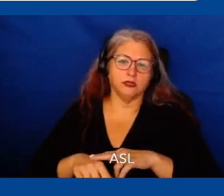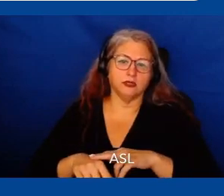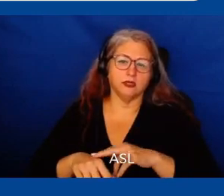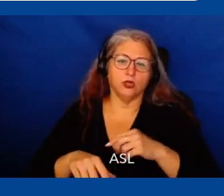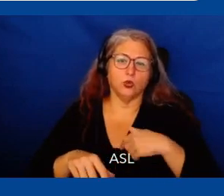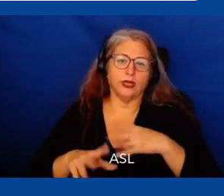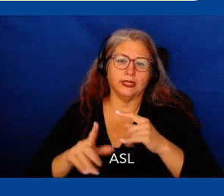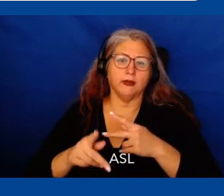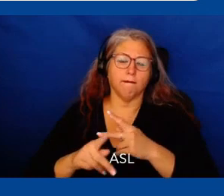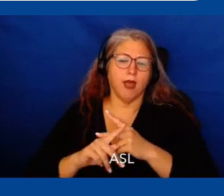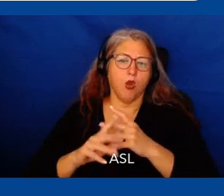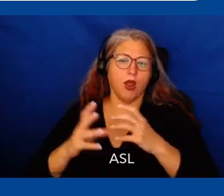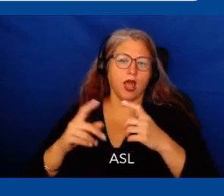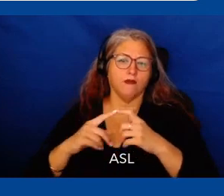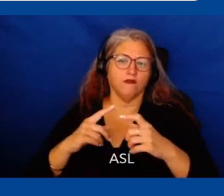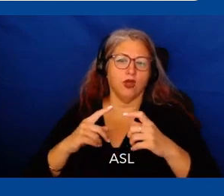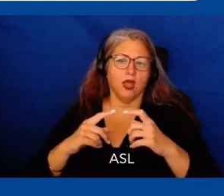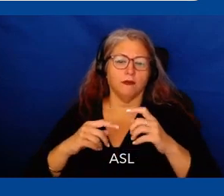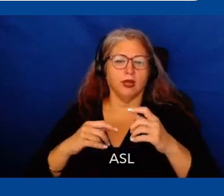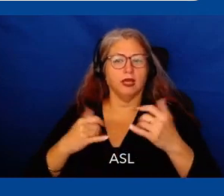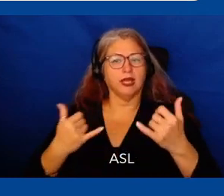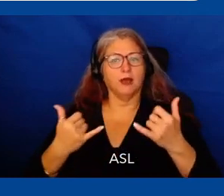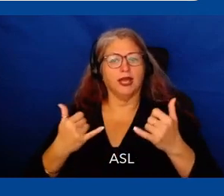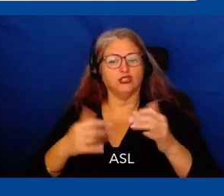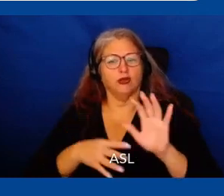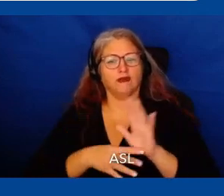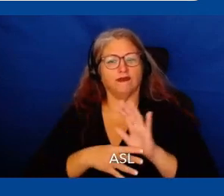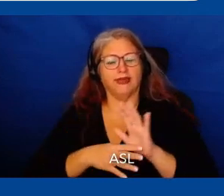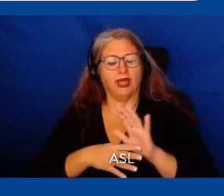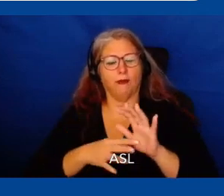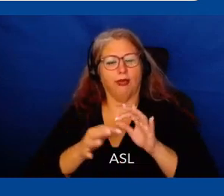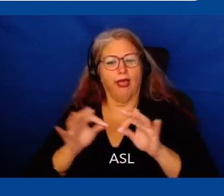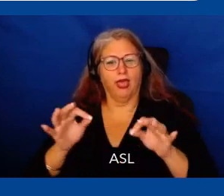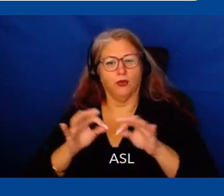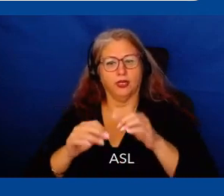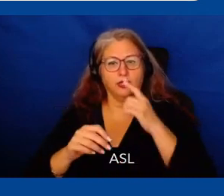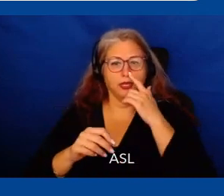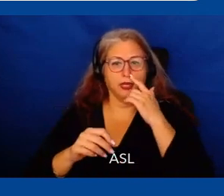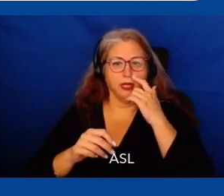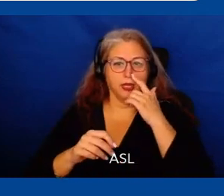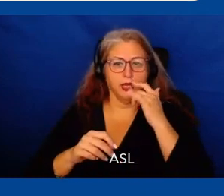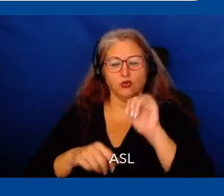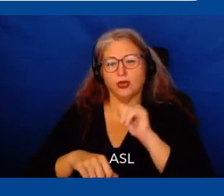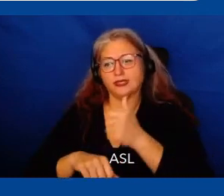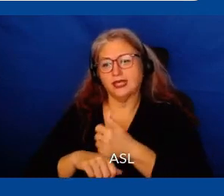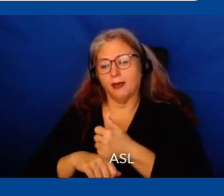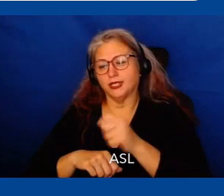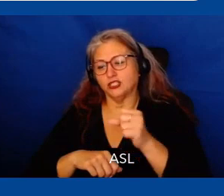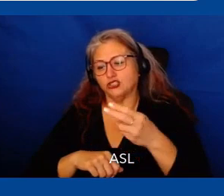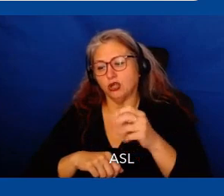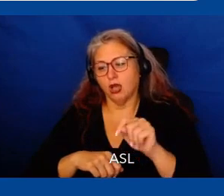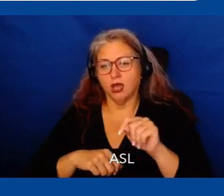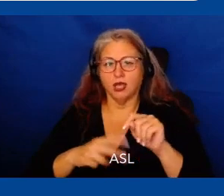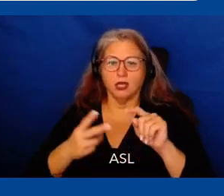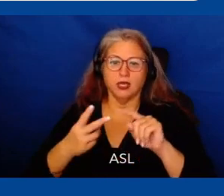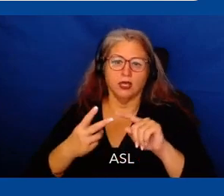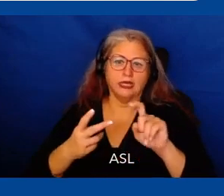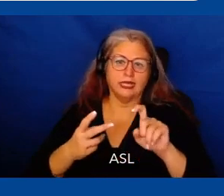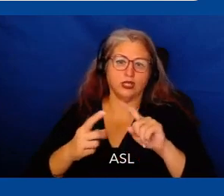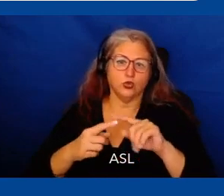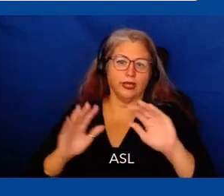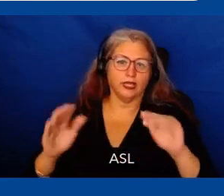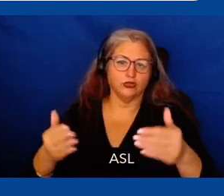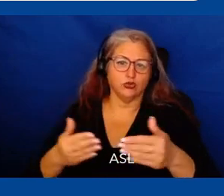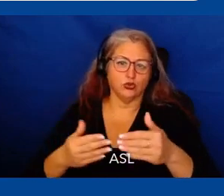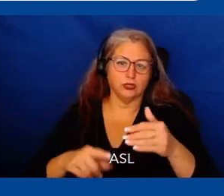borrow a lot from conventional like filmmaking language, like establishing shot, or we need to introduce